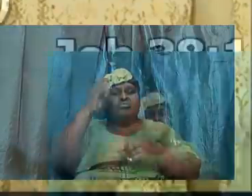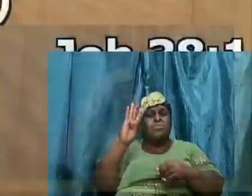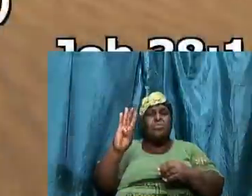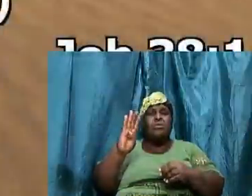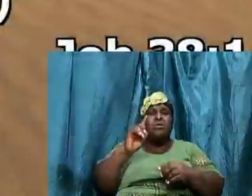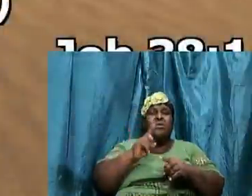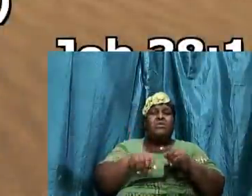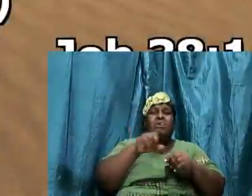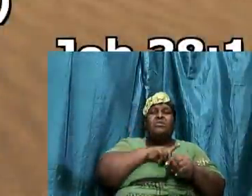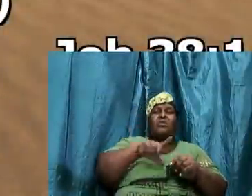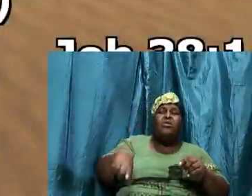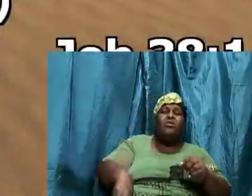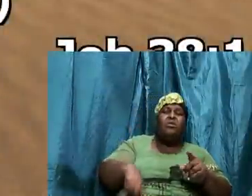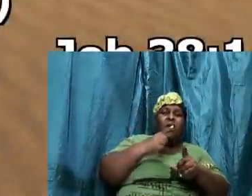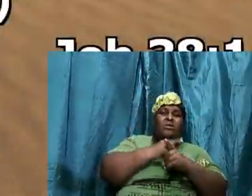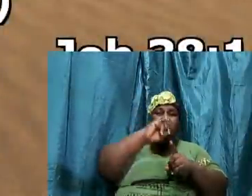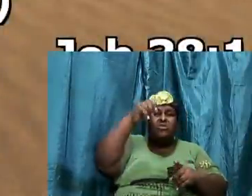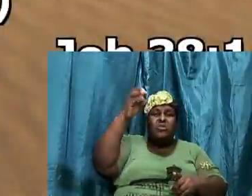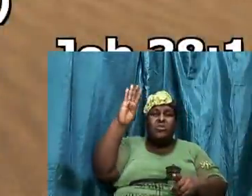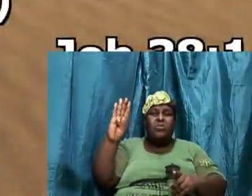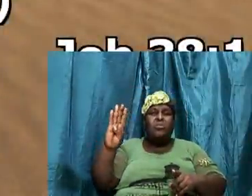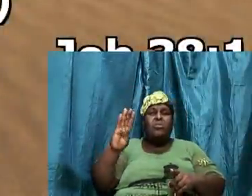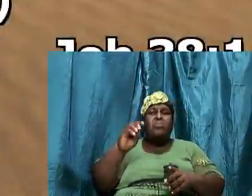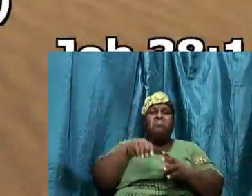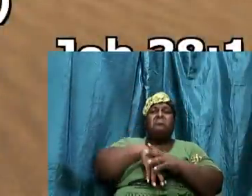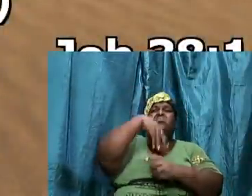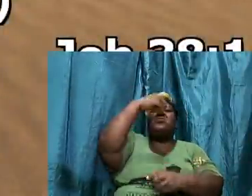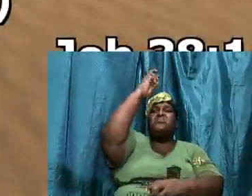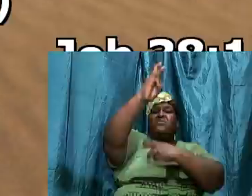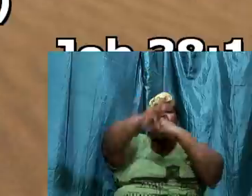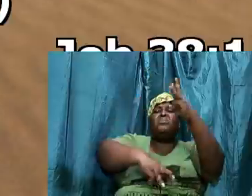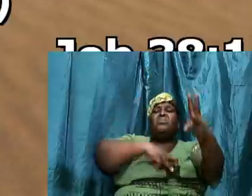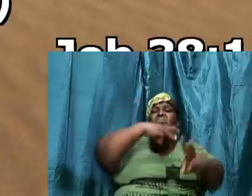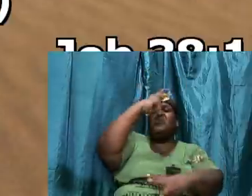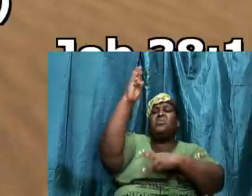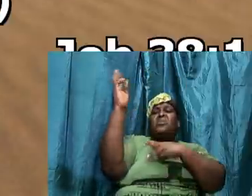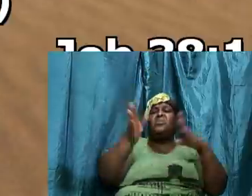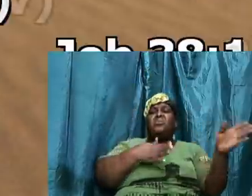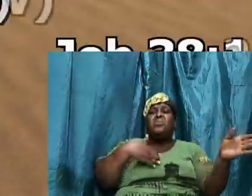Then the Lord answered Job out of a whirlwind and said,